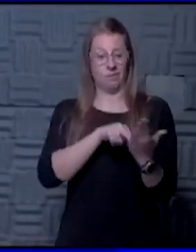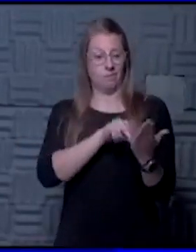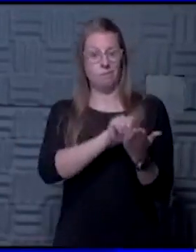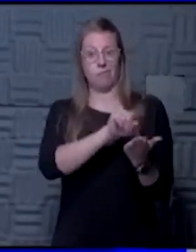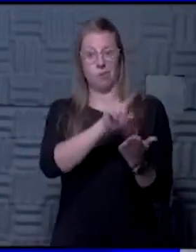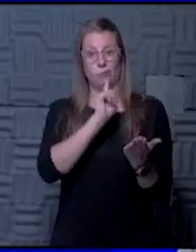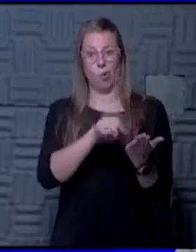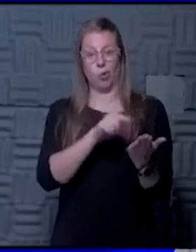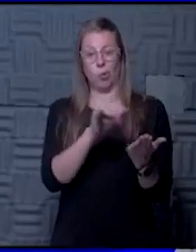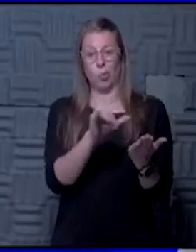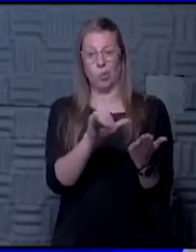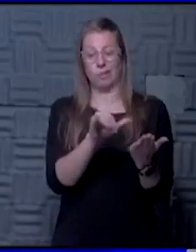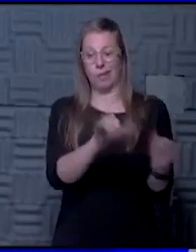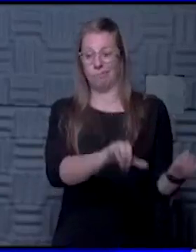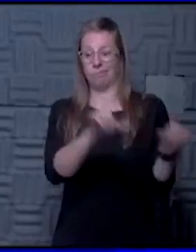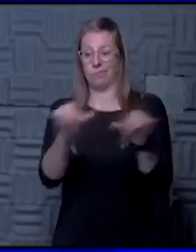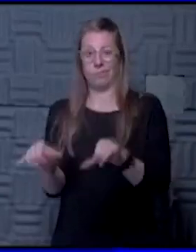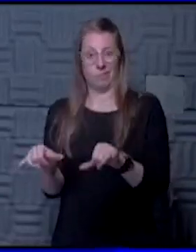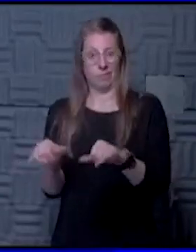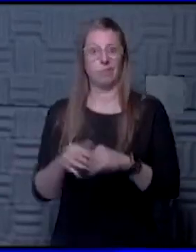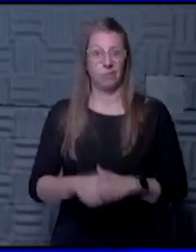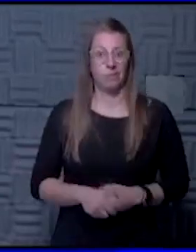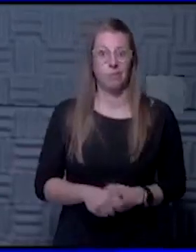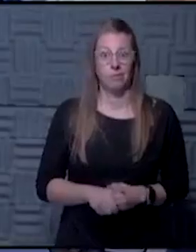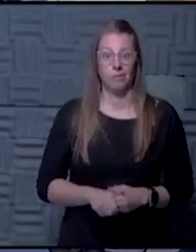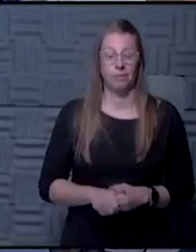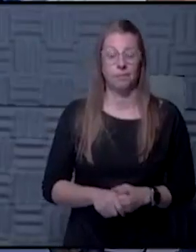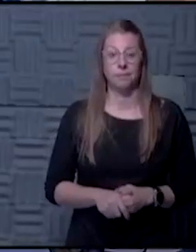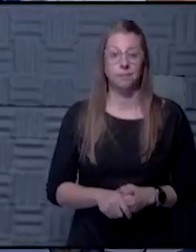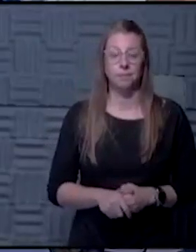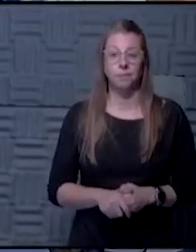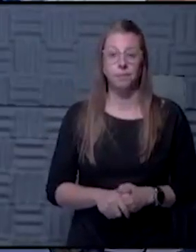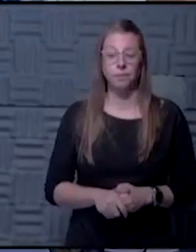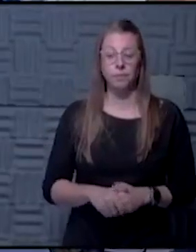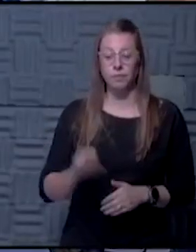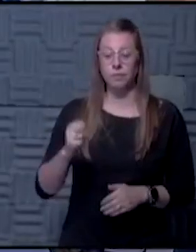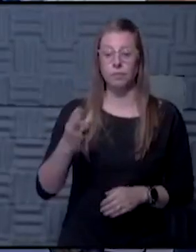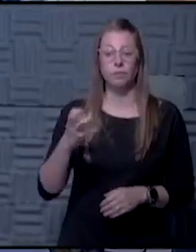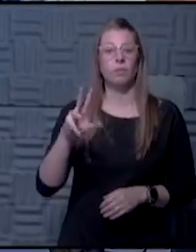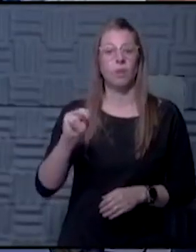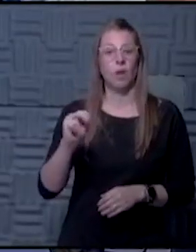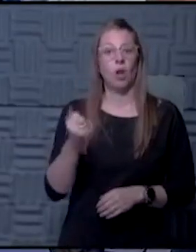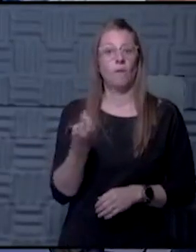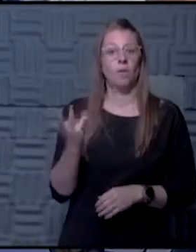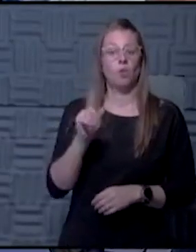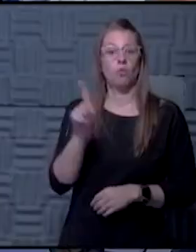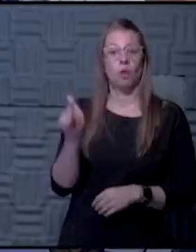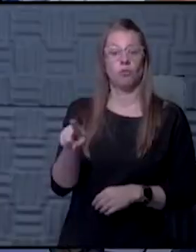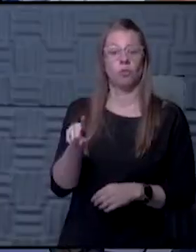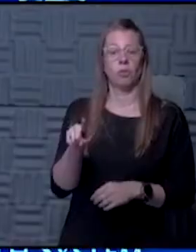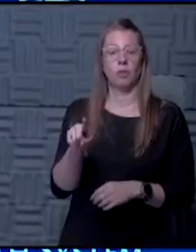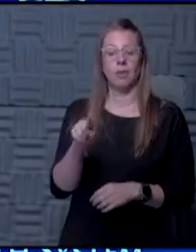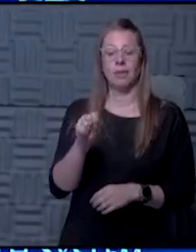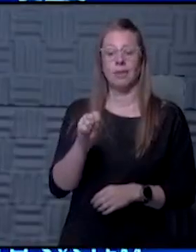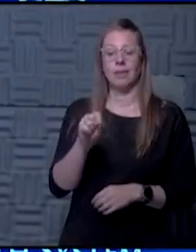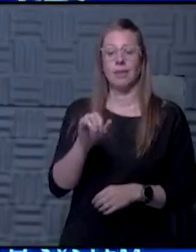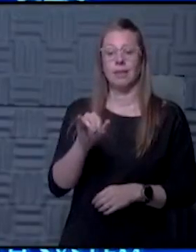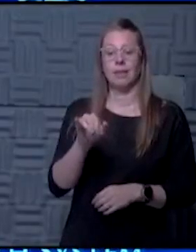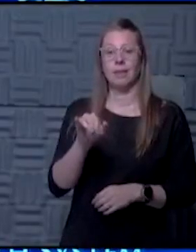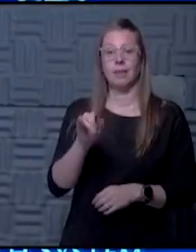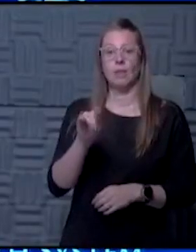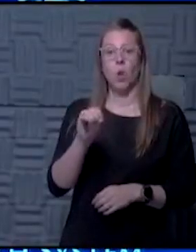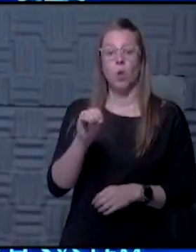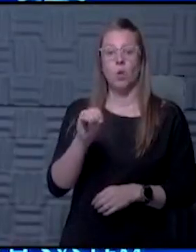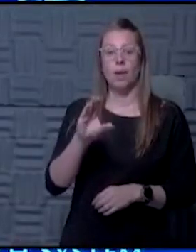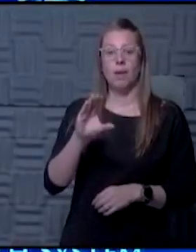published reports as well, even in these small numbers that we're talking about. Sean has a couple of questions about cytokine storms. The